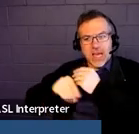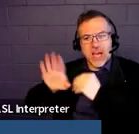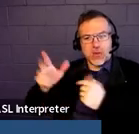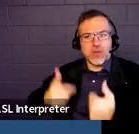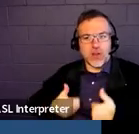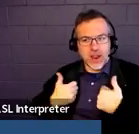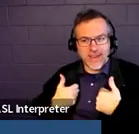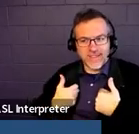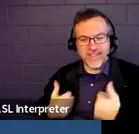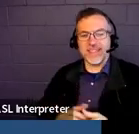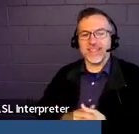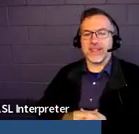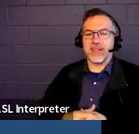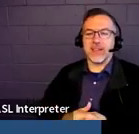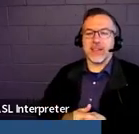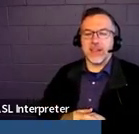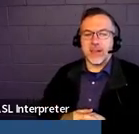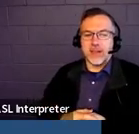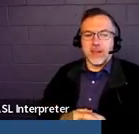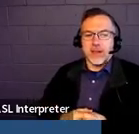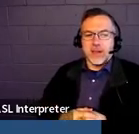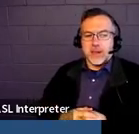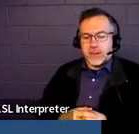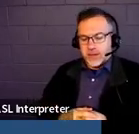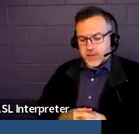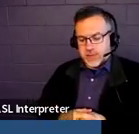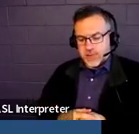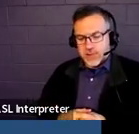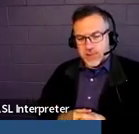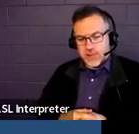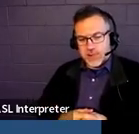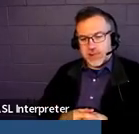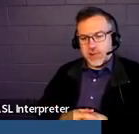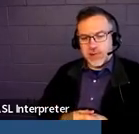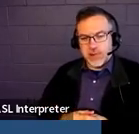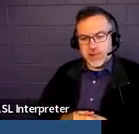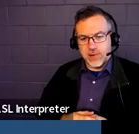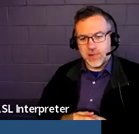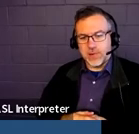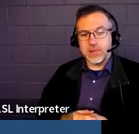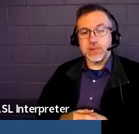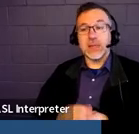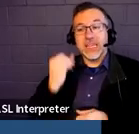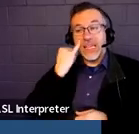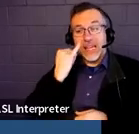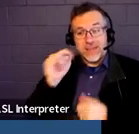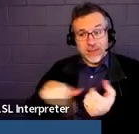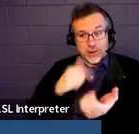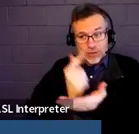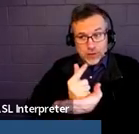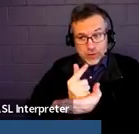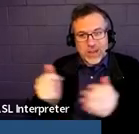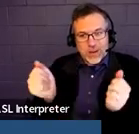By graduating, by determining them eligible to graduate with a high school diploma.